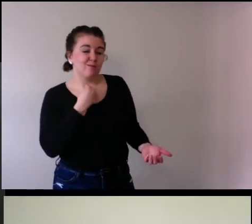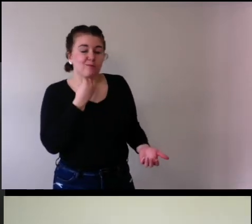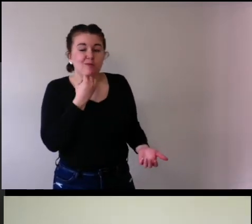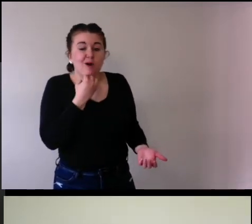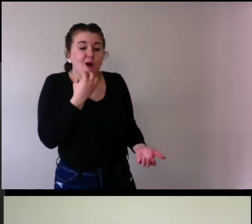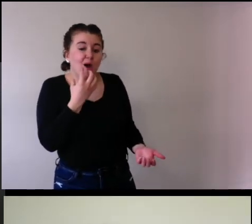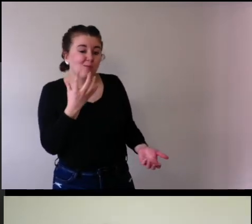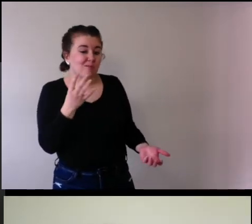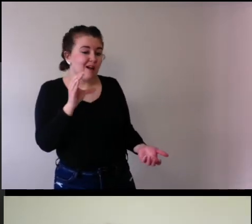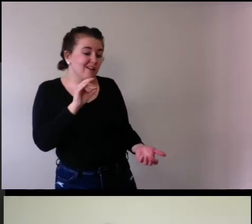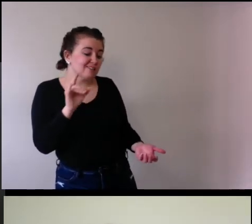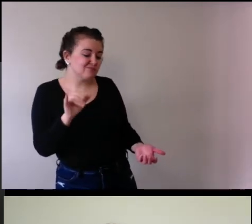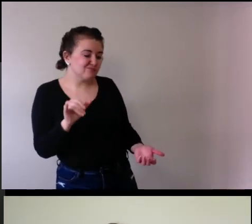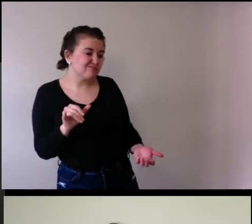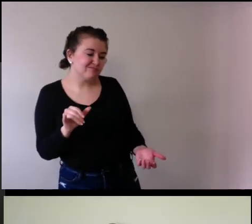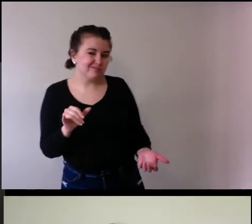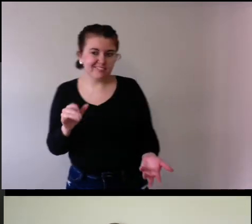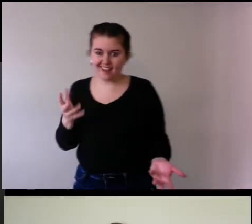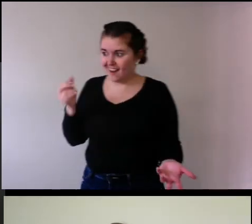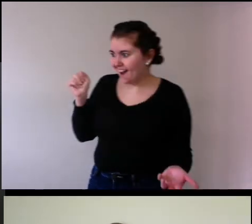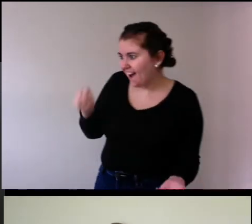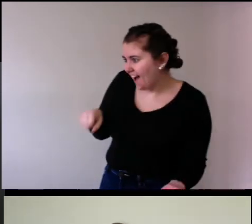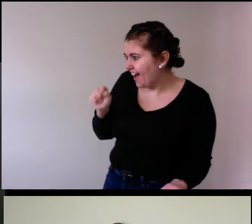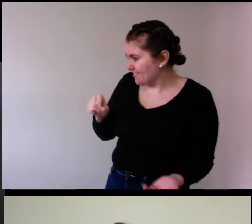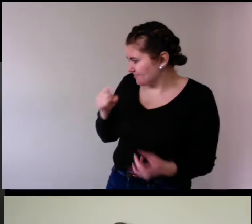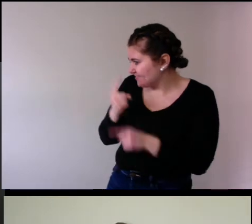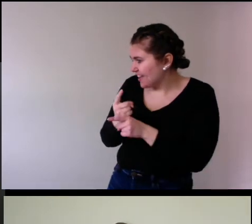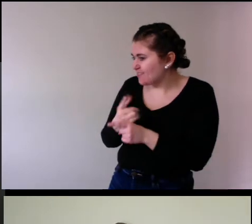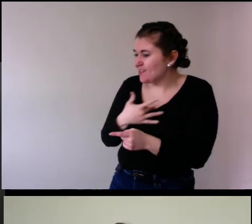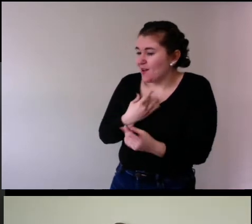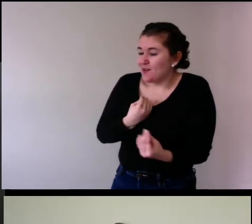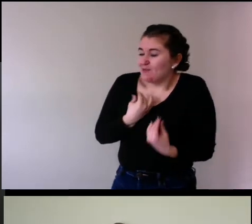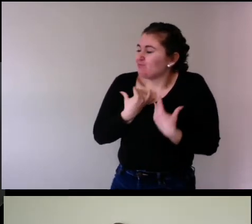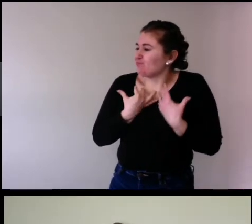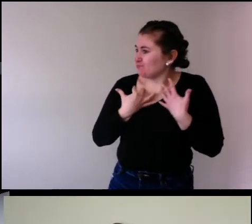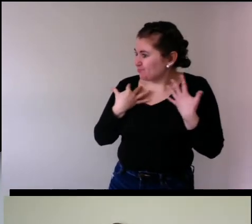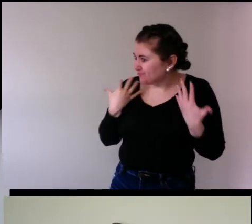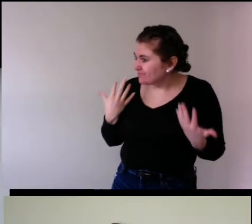Yes, yes, it is.